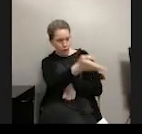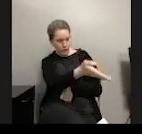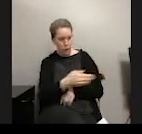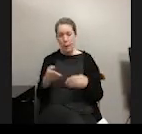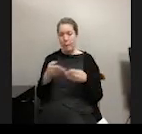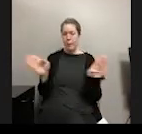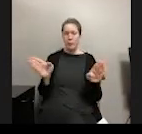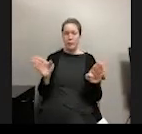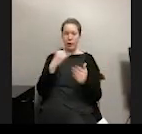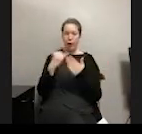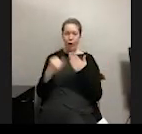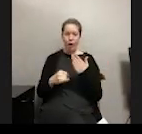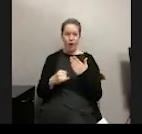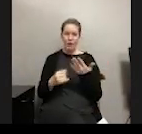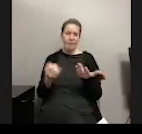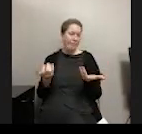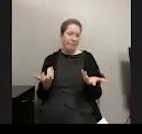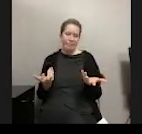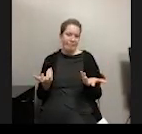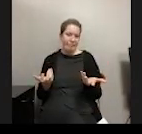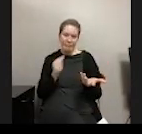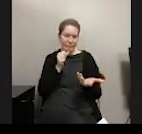backup. And so I think